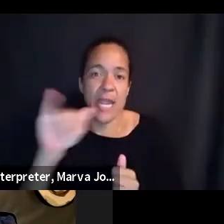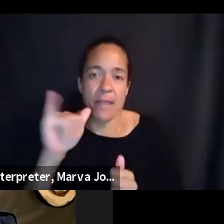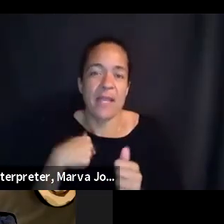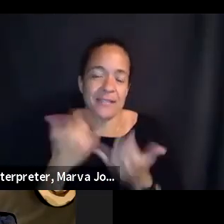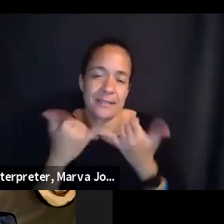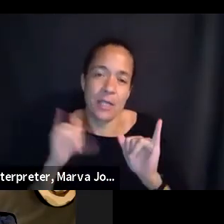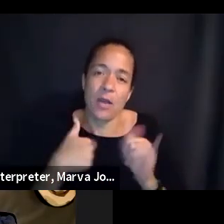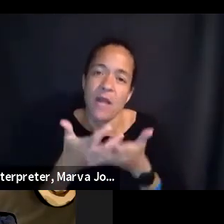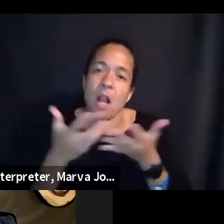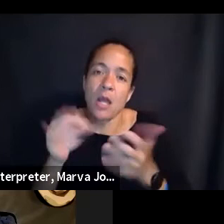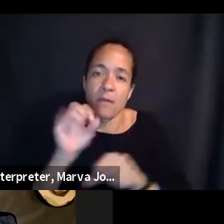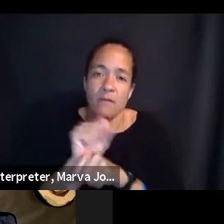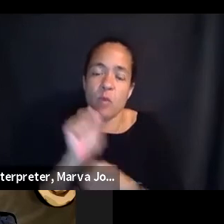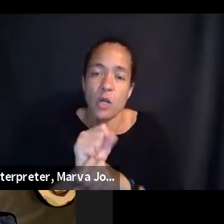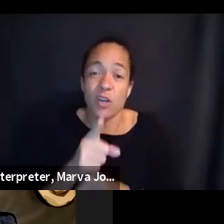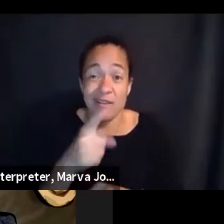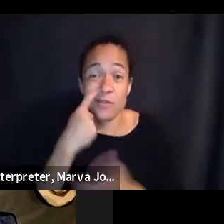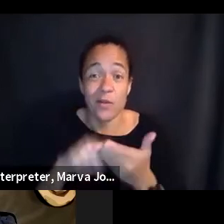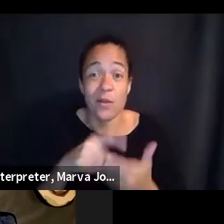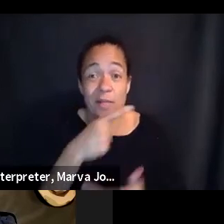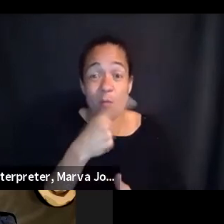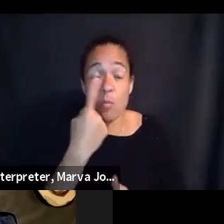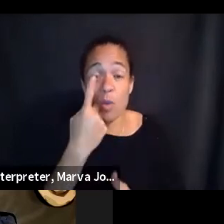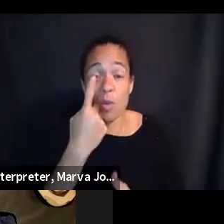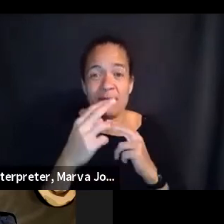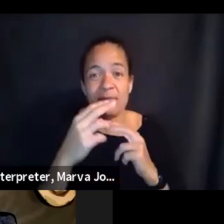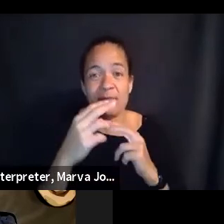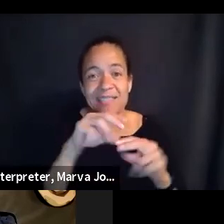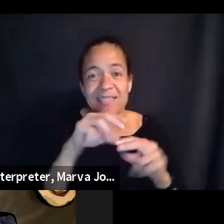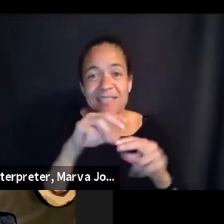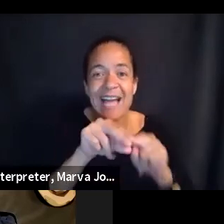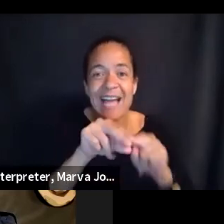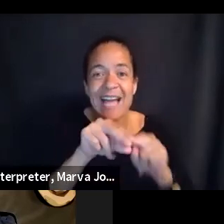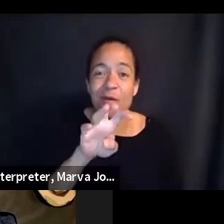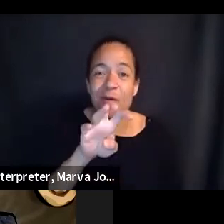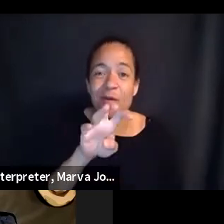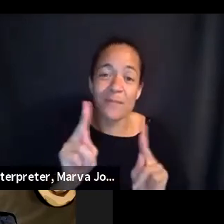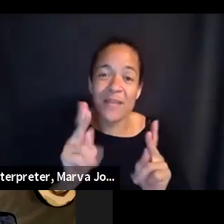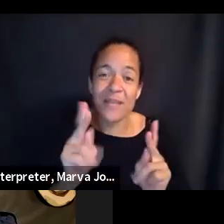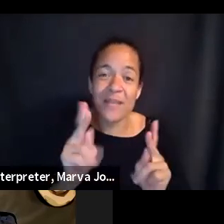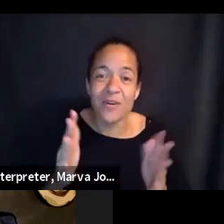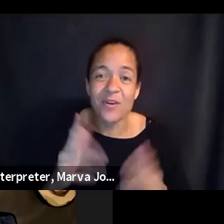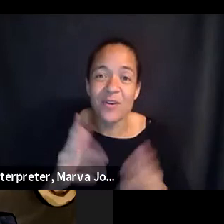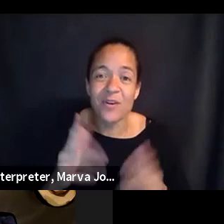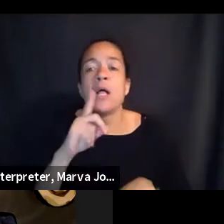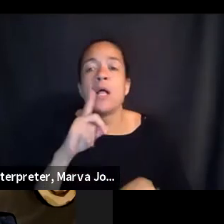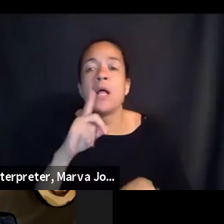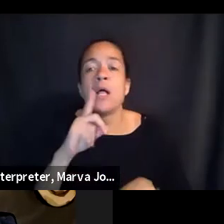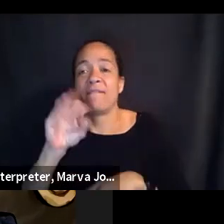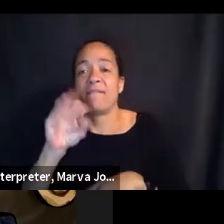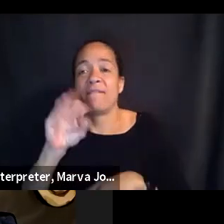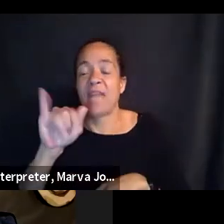in one of the slides, we reached 400 people. So to say our foundation has changed is probably a little premature,